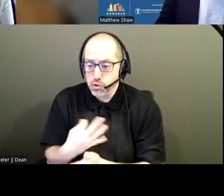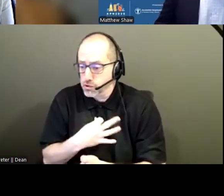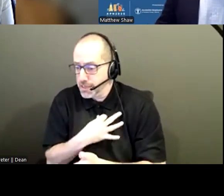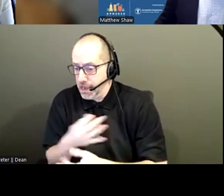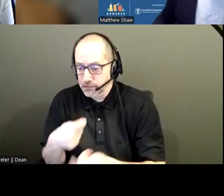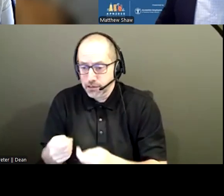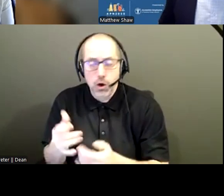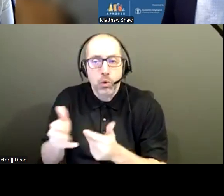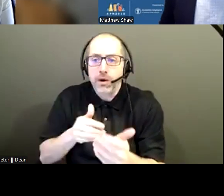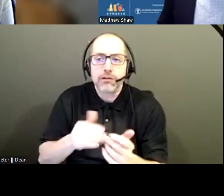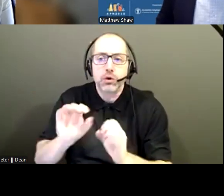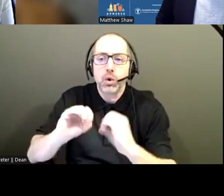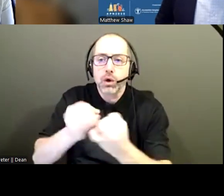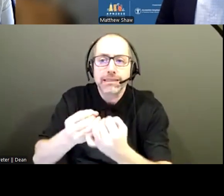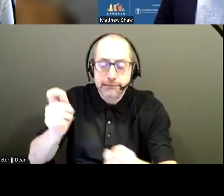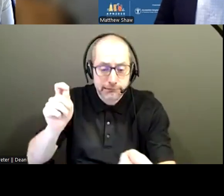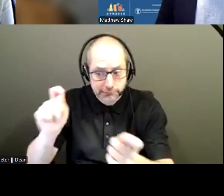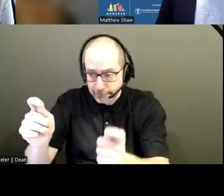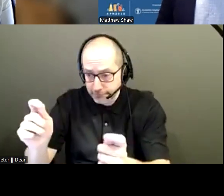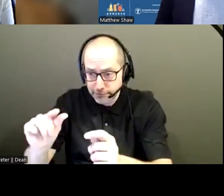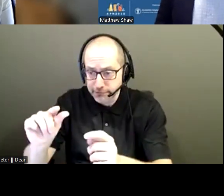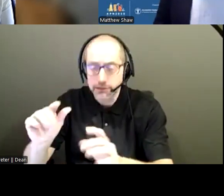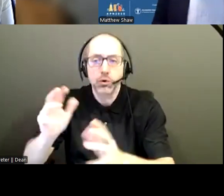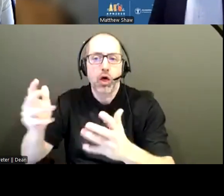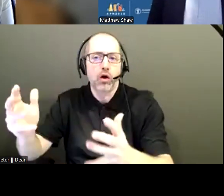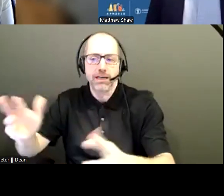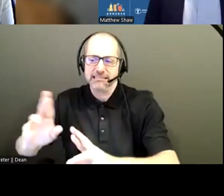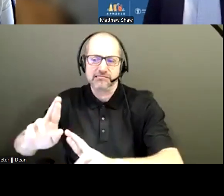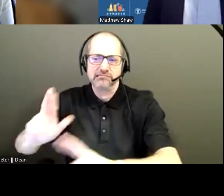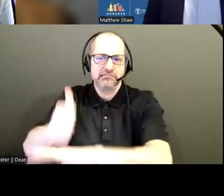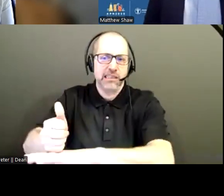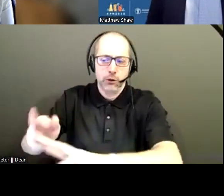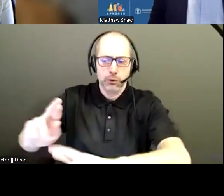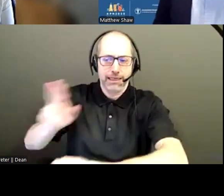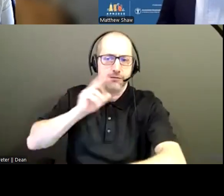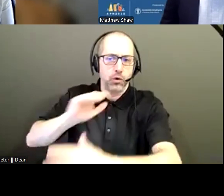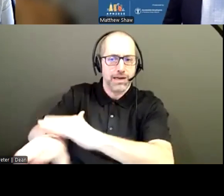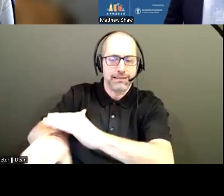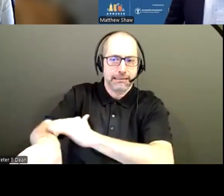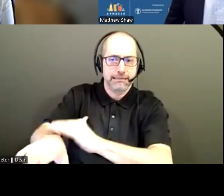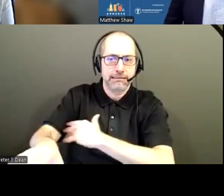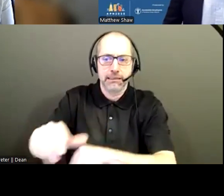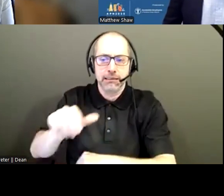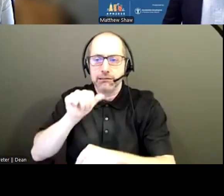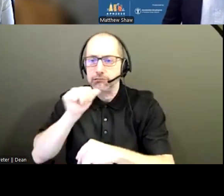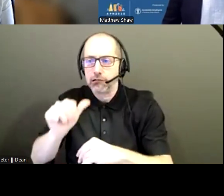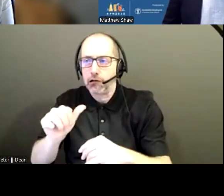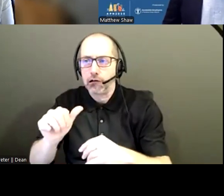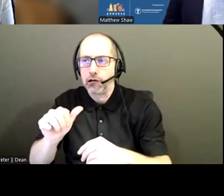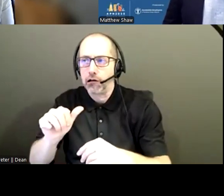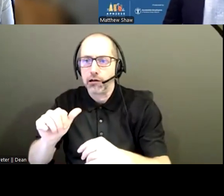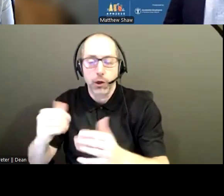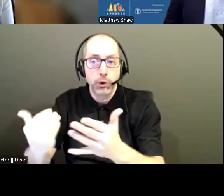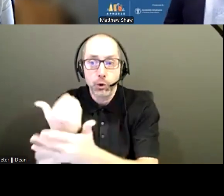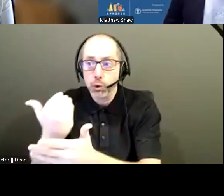face, you're going to be covered in the longer term to make sure that you're not introducing net new issues and you won't